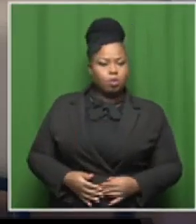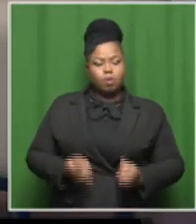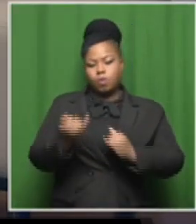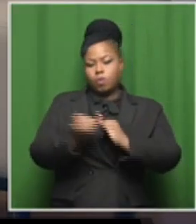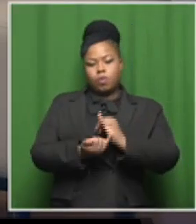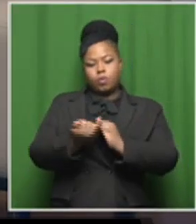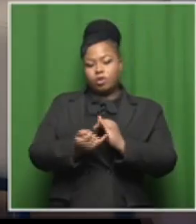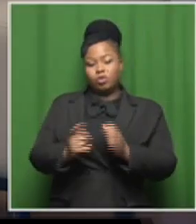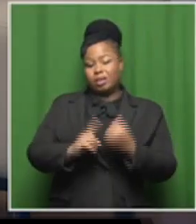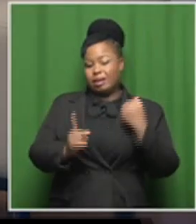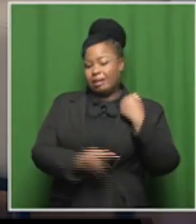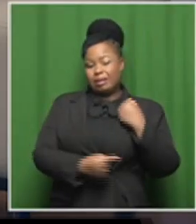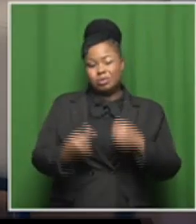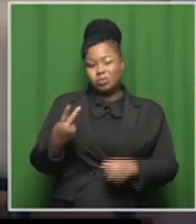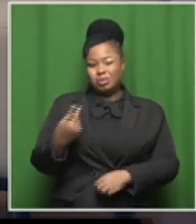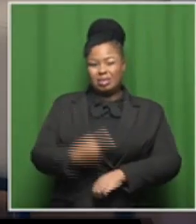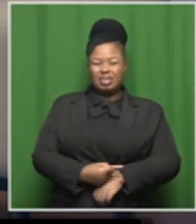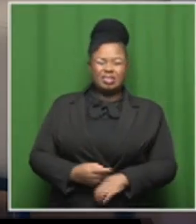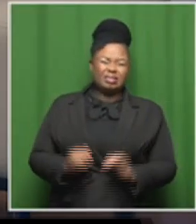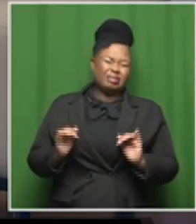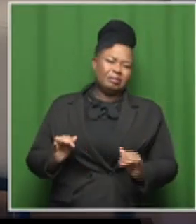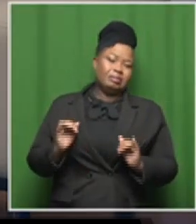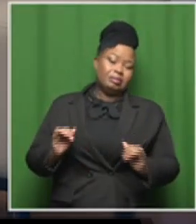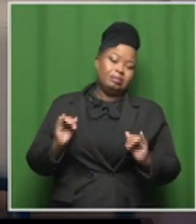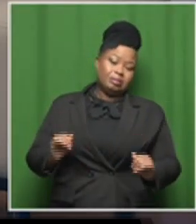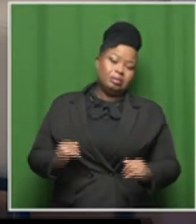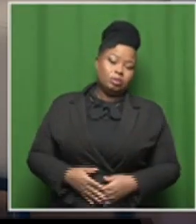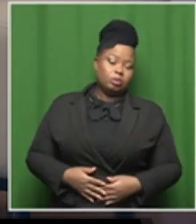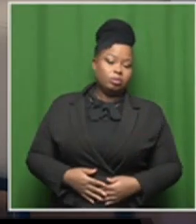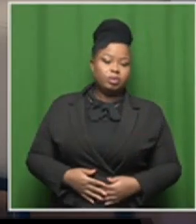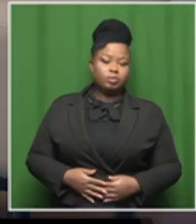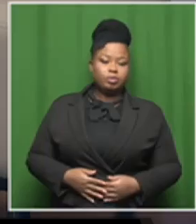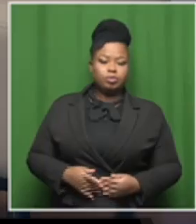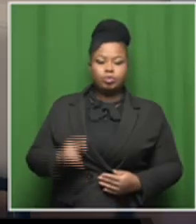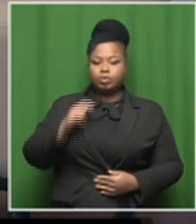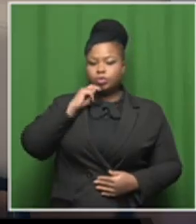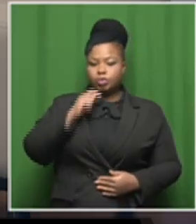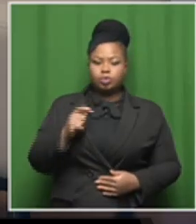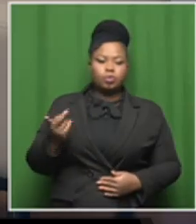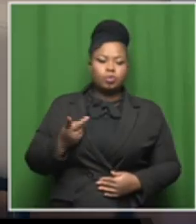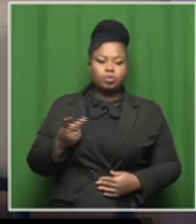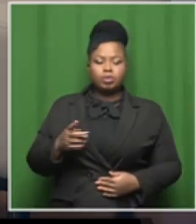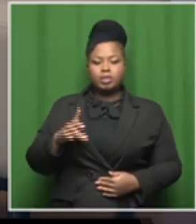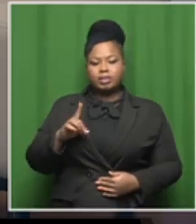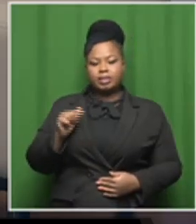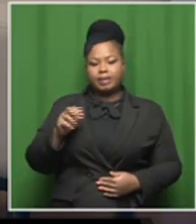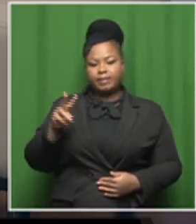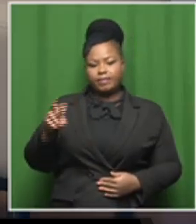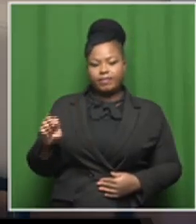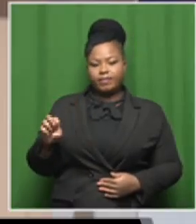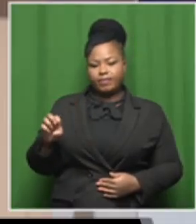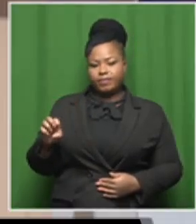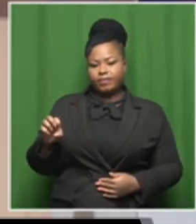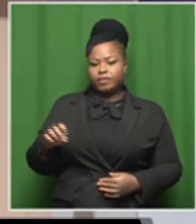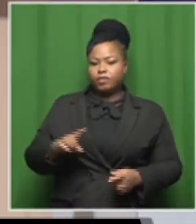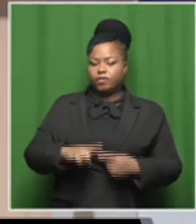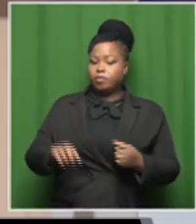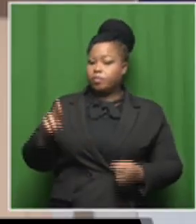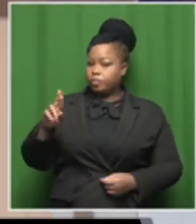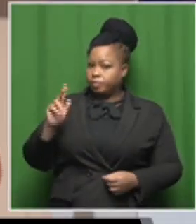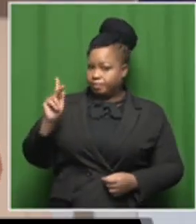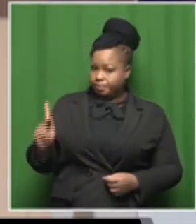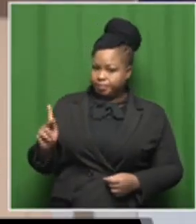in the last day or two gets so hectic. He was battling with Deca Dave Clamp from the